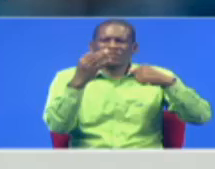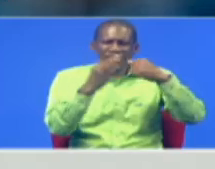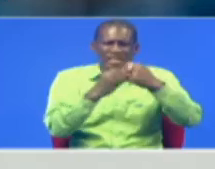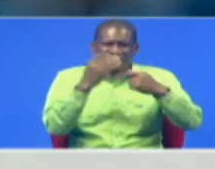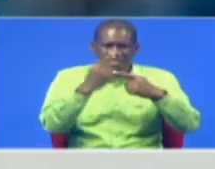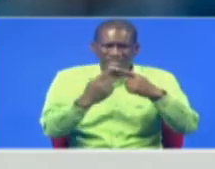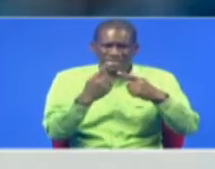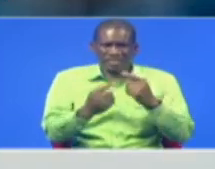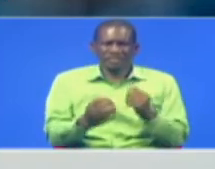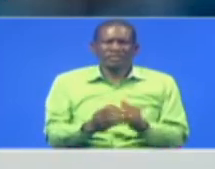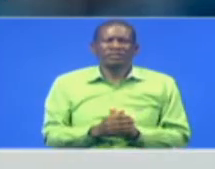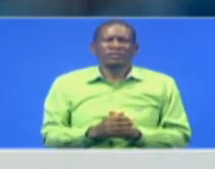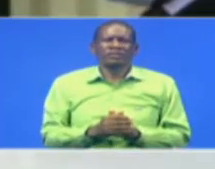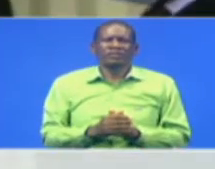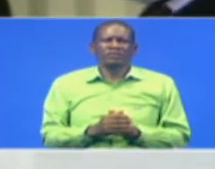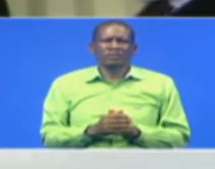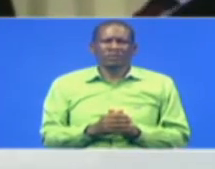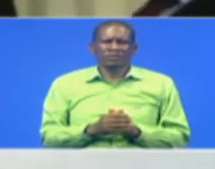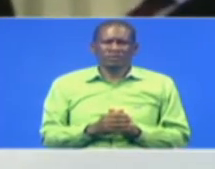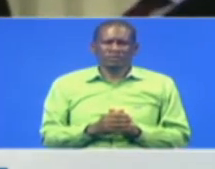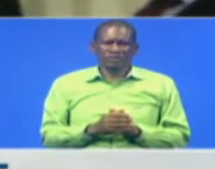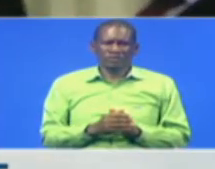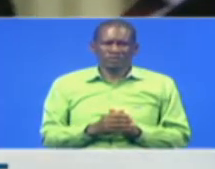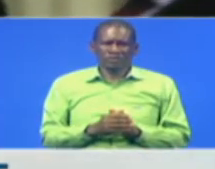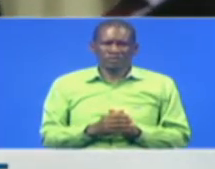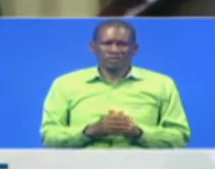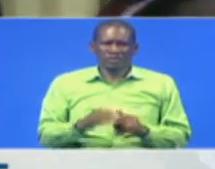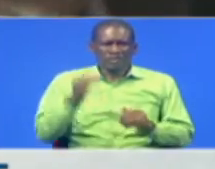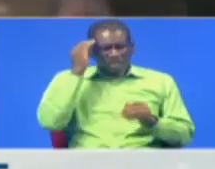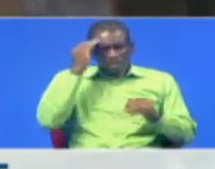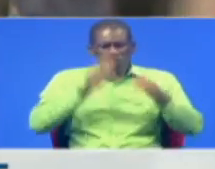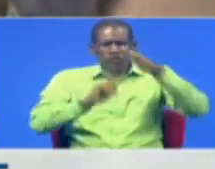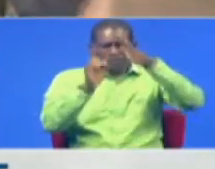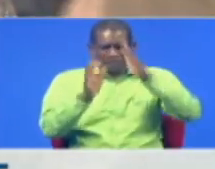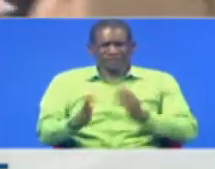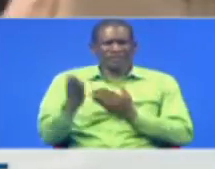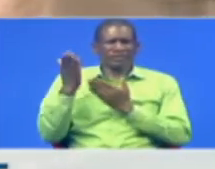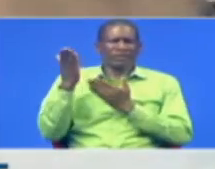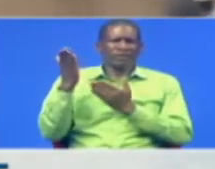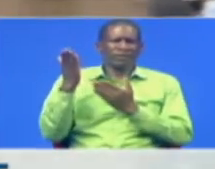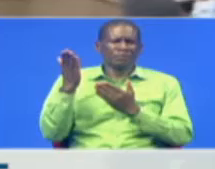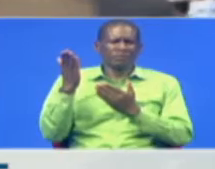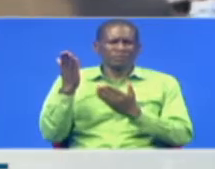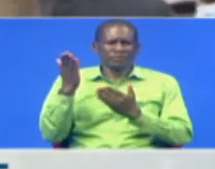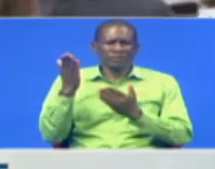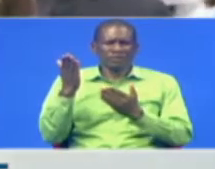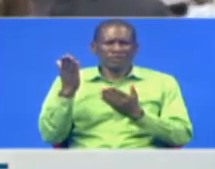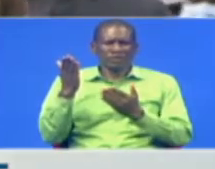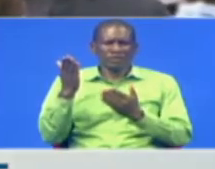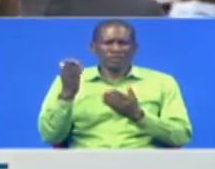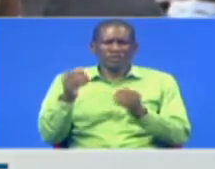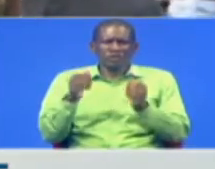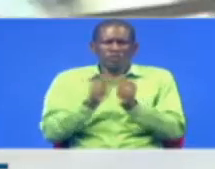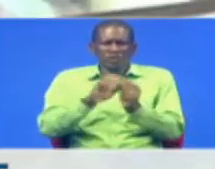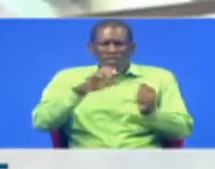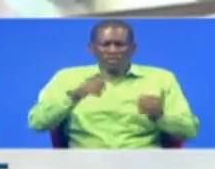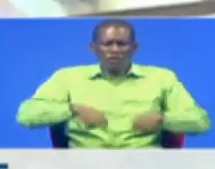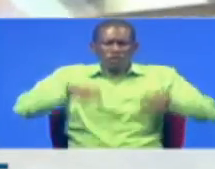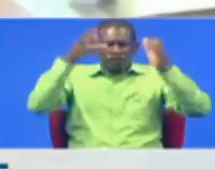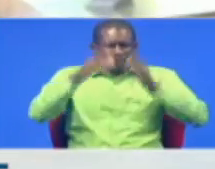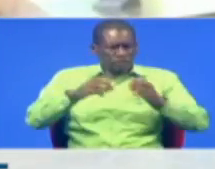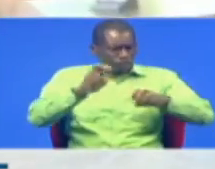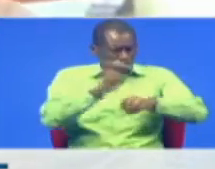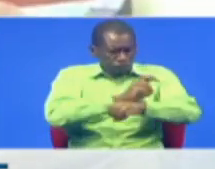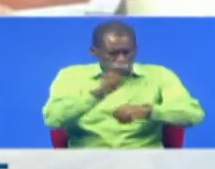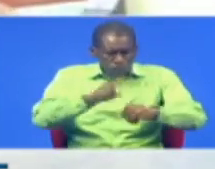Mwasame starts us off. Education CS Professor George Magoha led other officials in supervision of the ongoing